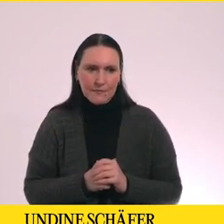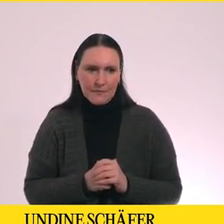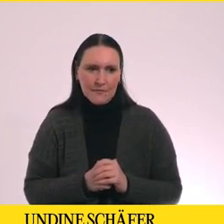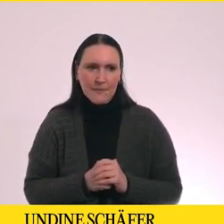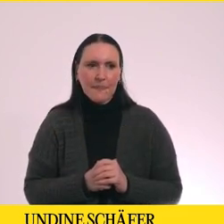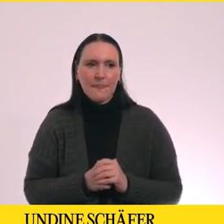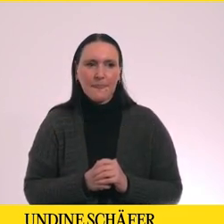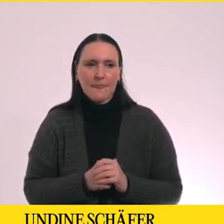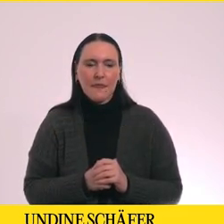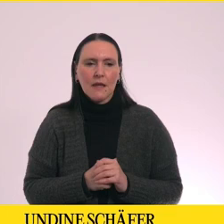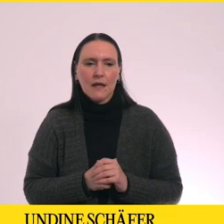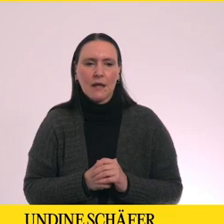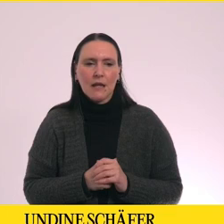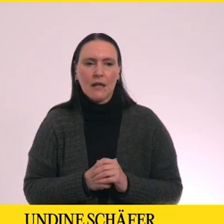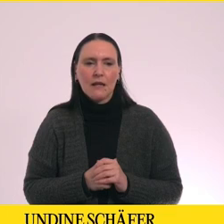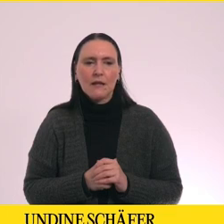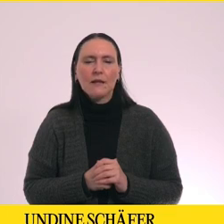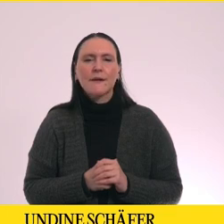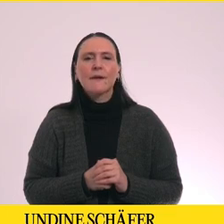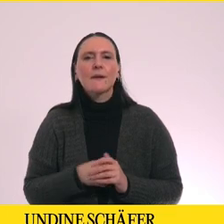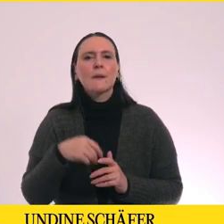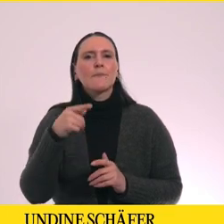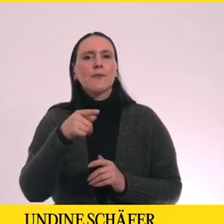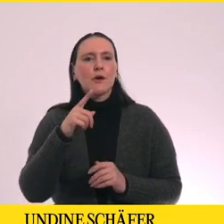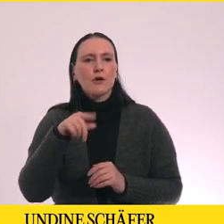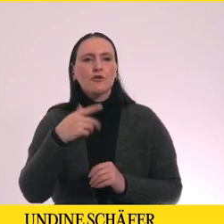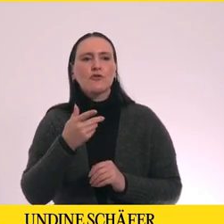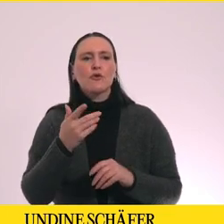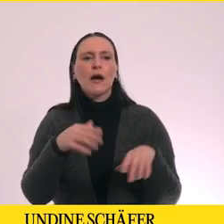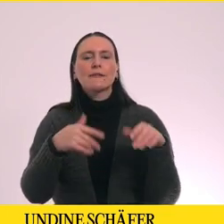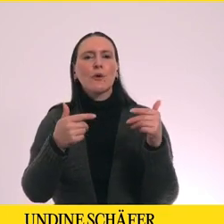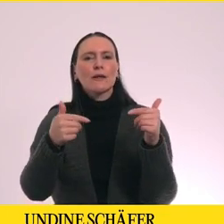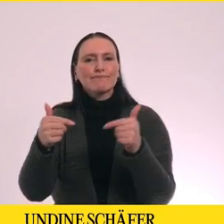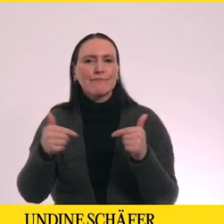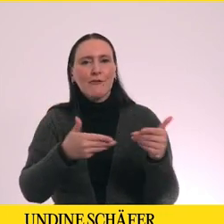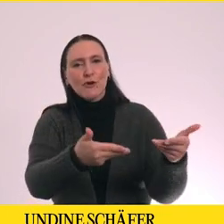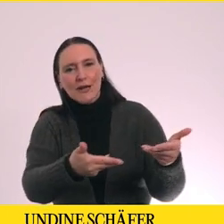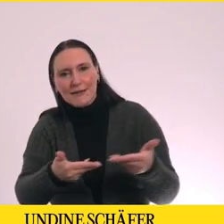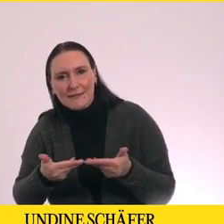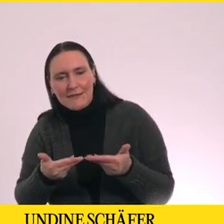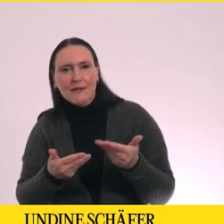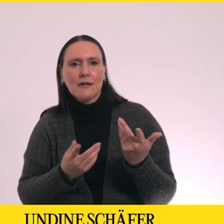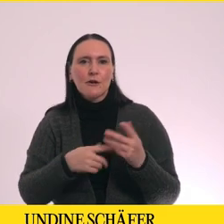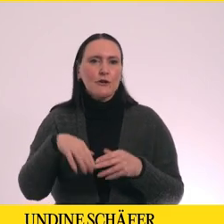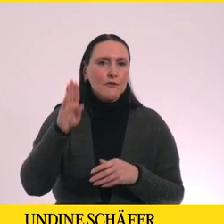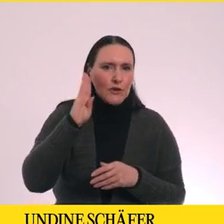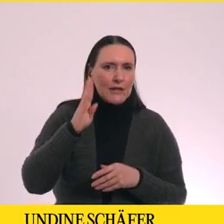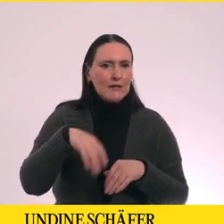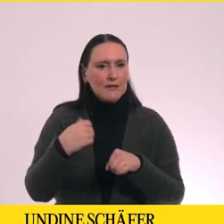amazing sonic hospitality as well to different forms of voice. And yeah, Kate, I